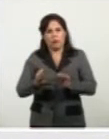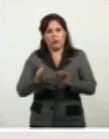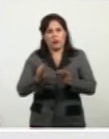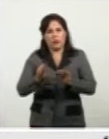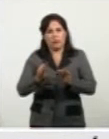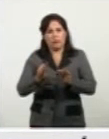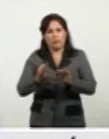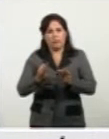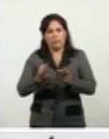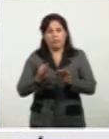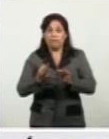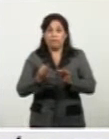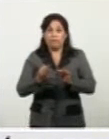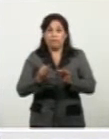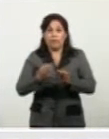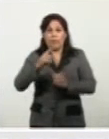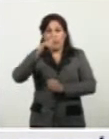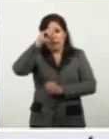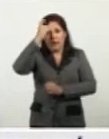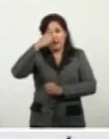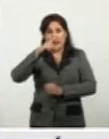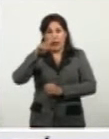As a result of the study of these